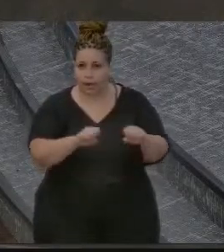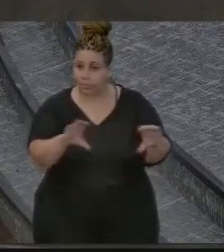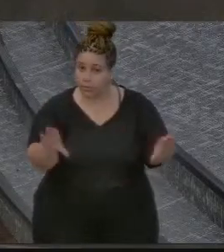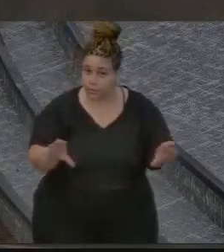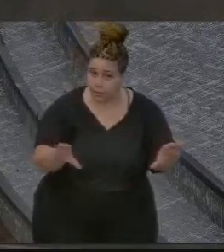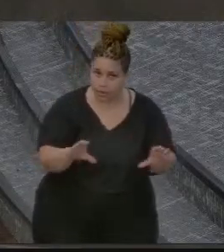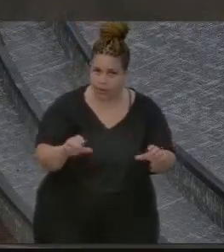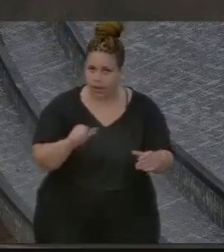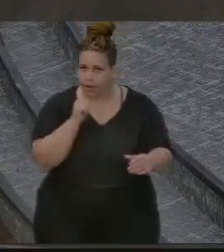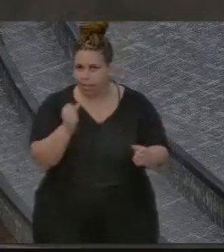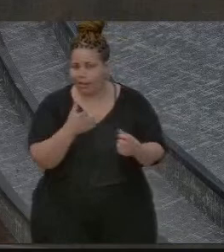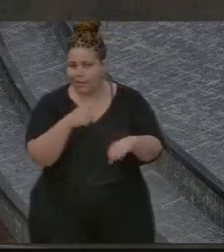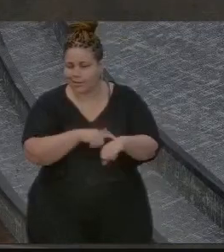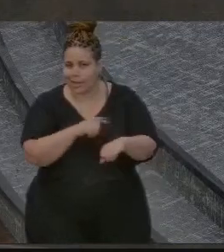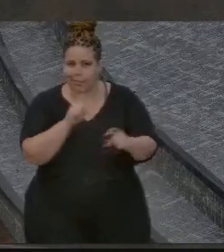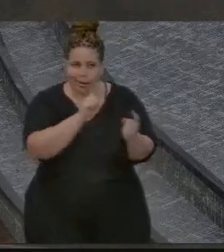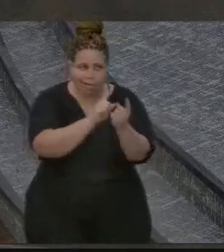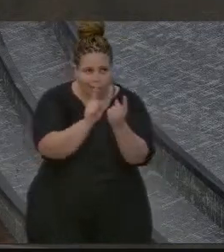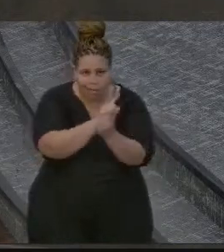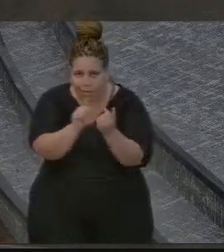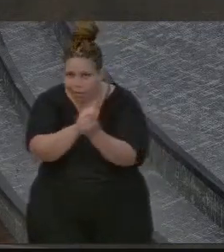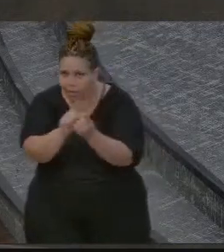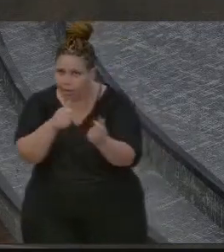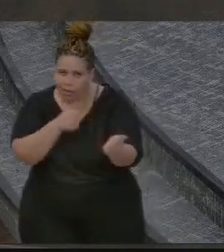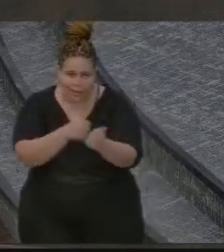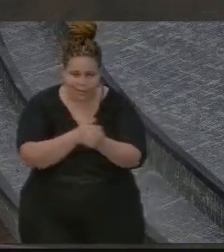and get any perspective.